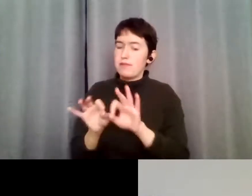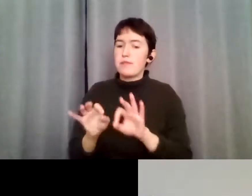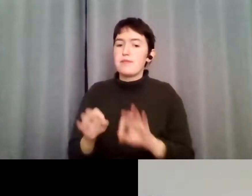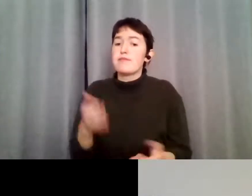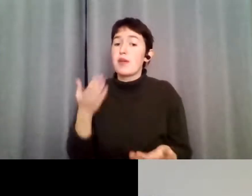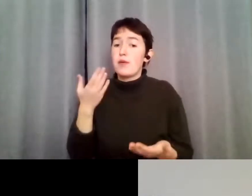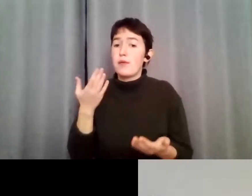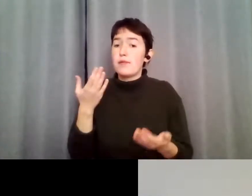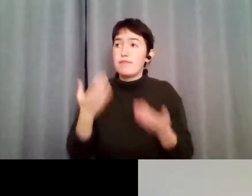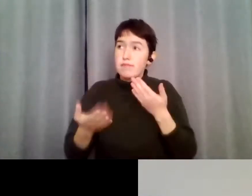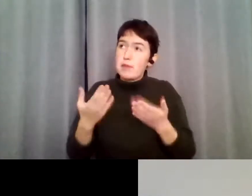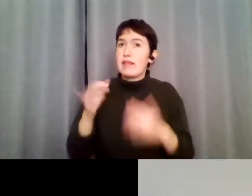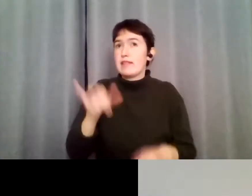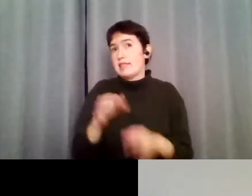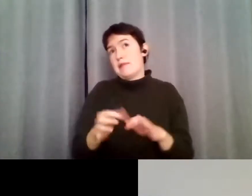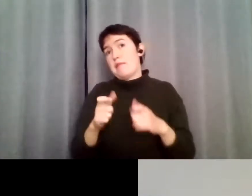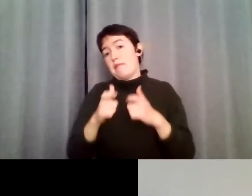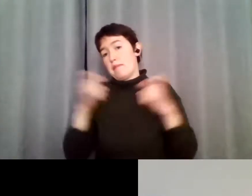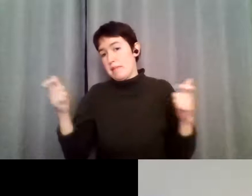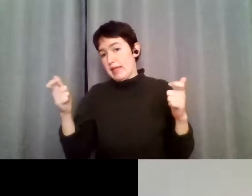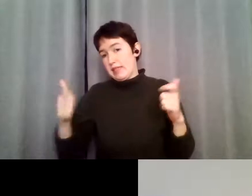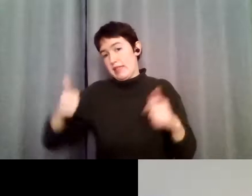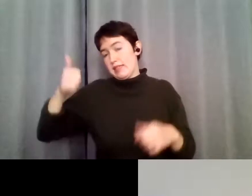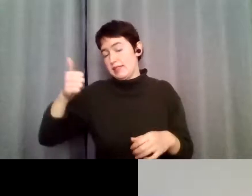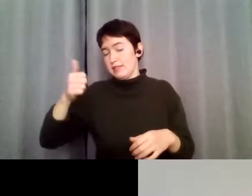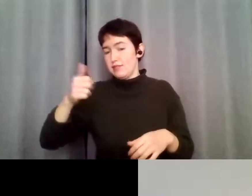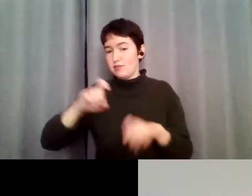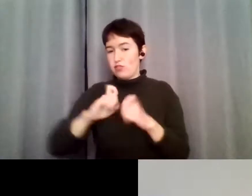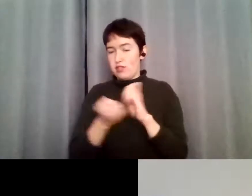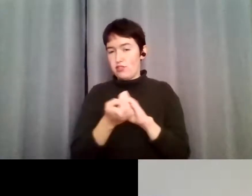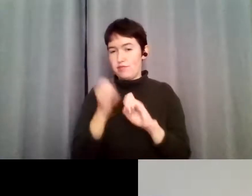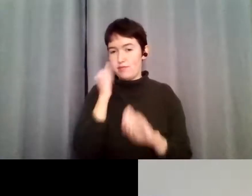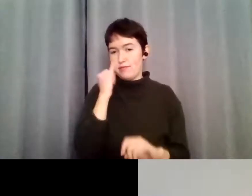the biggest change that you might see if we didn't have a moon.